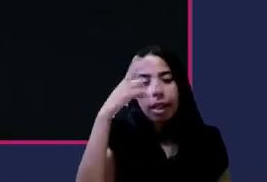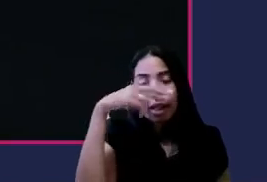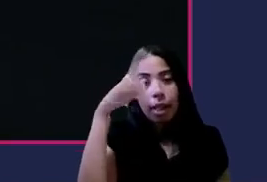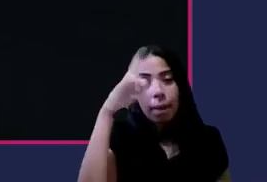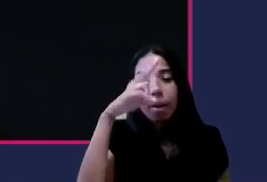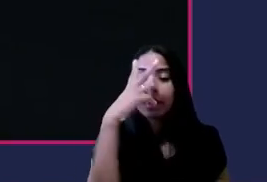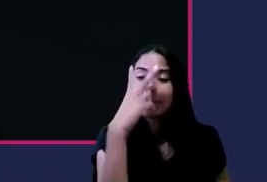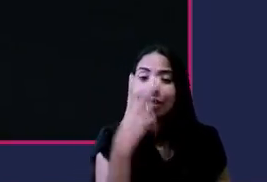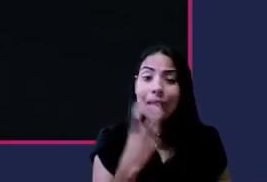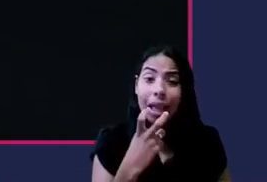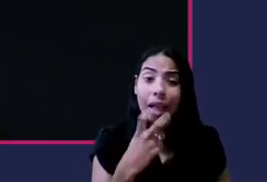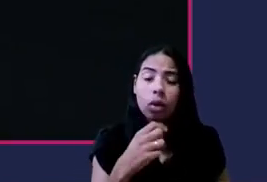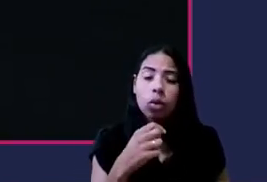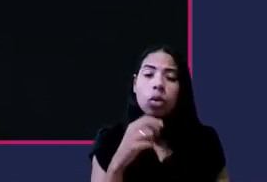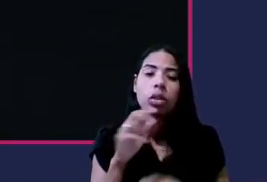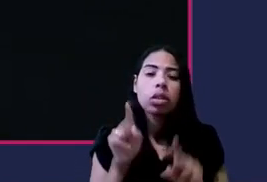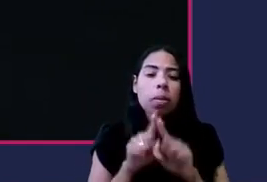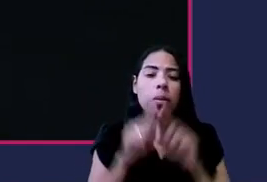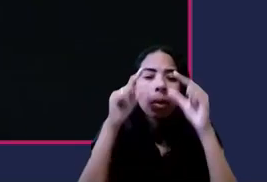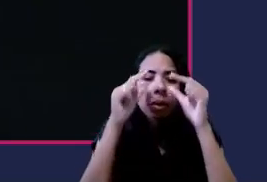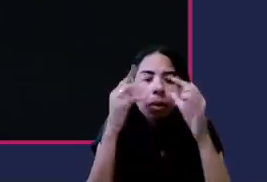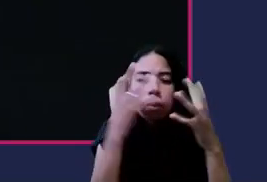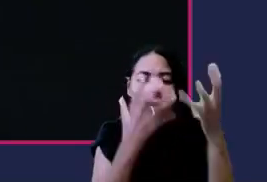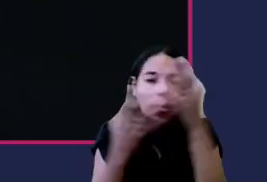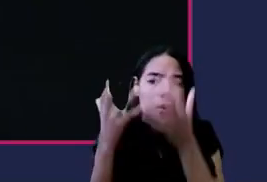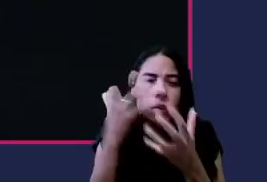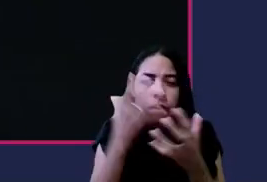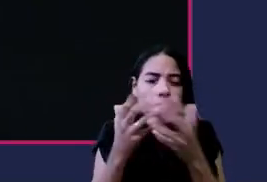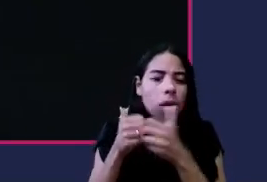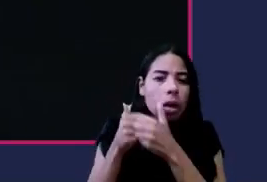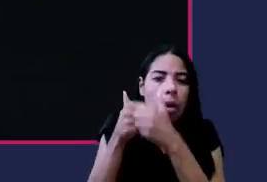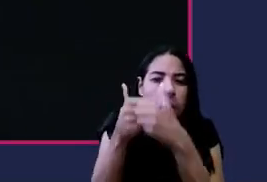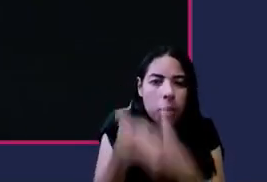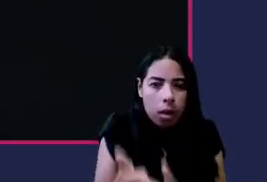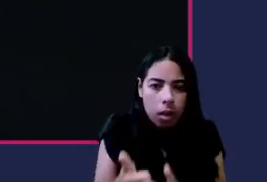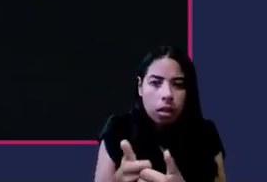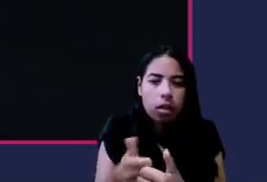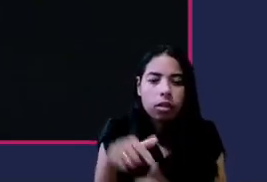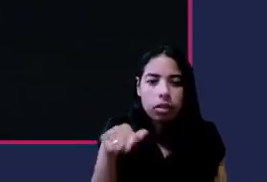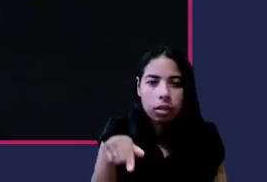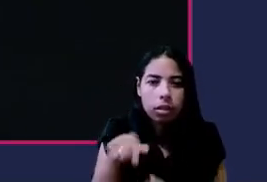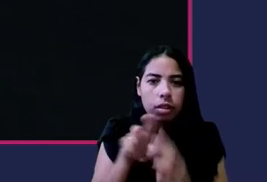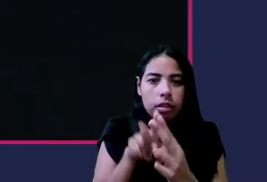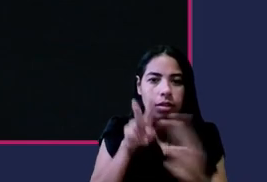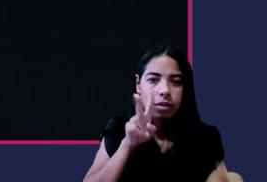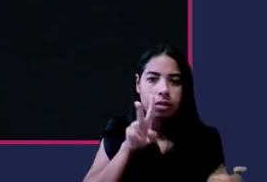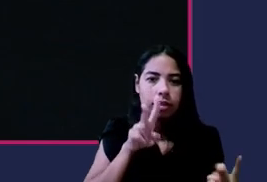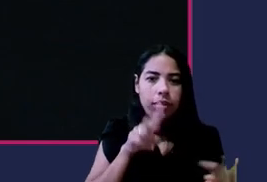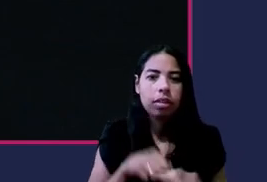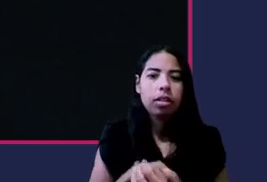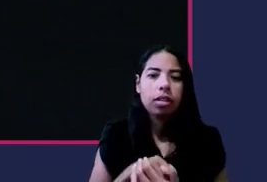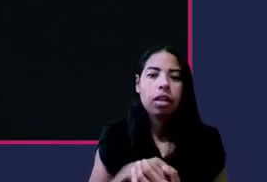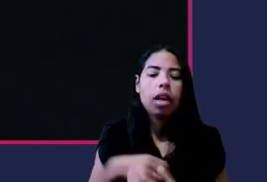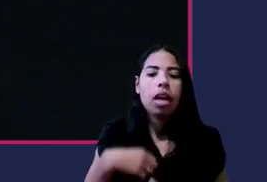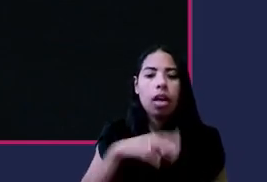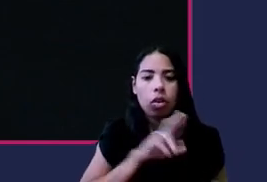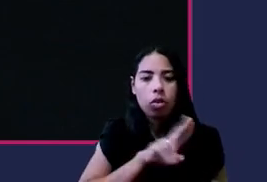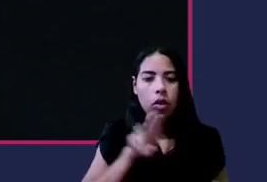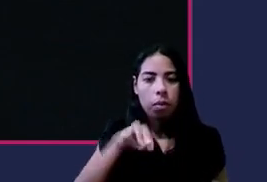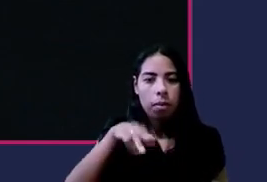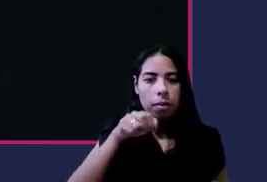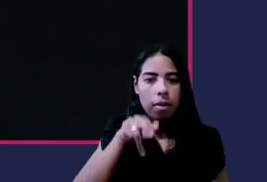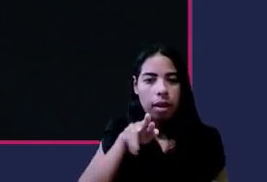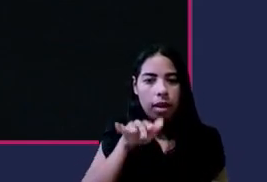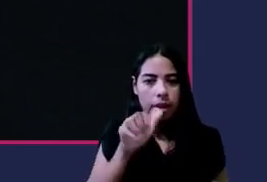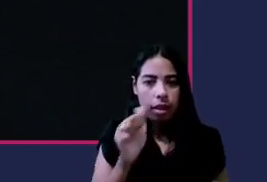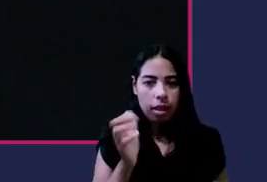to remember blind and hind of hearing people who are watching us online too.